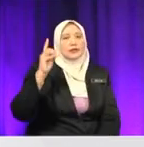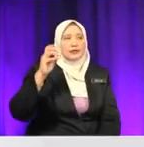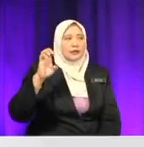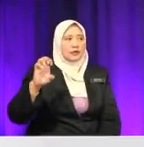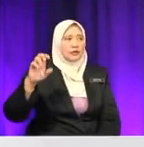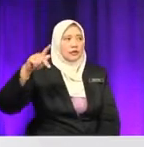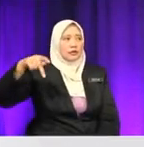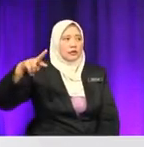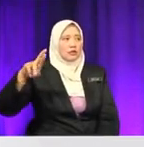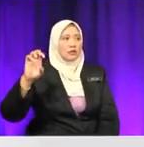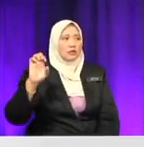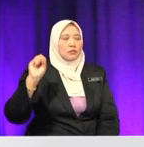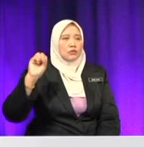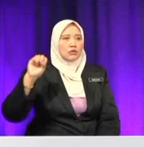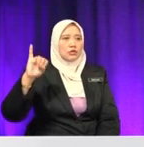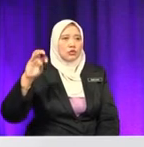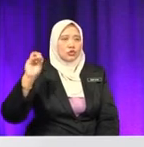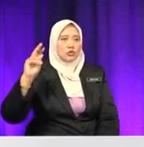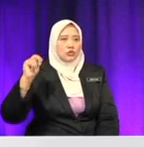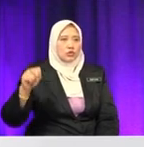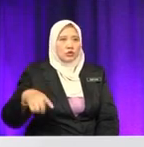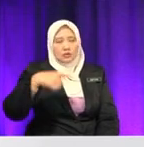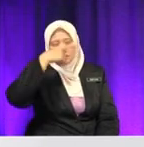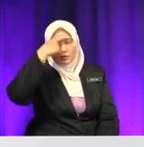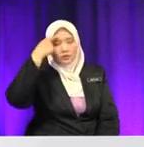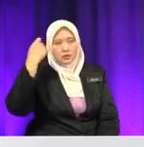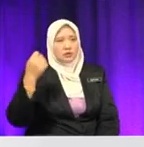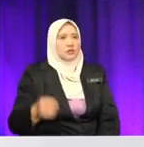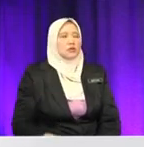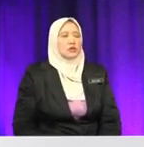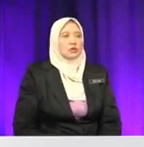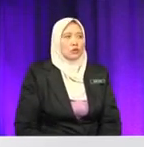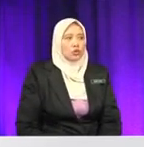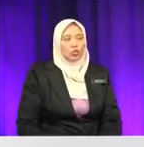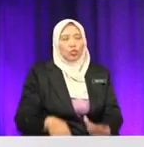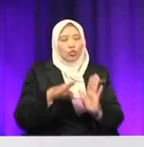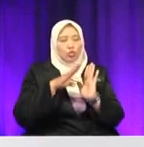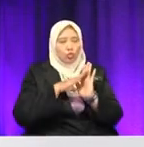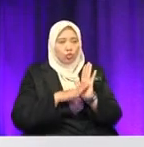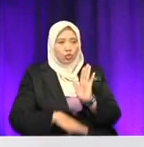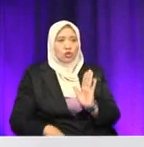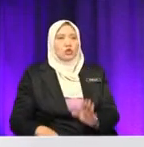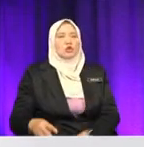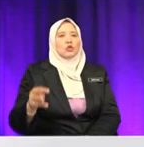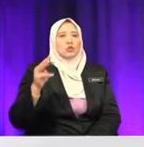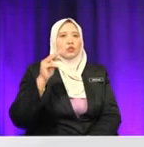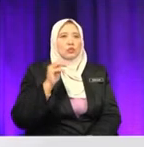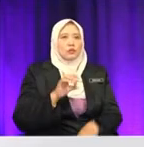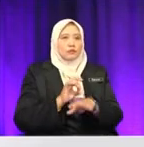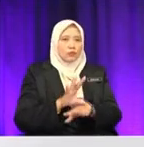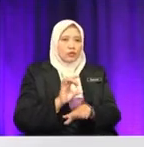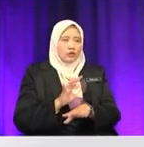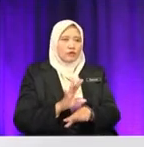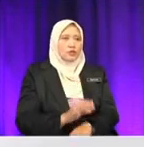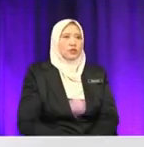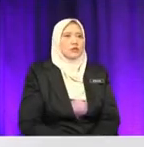is because we lack self-motivation and we do not know what to expect. What